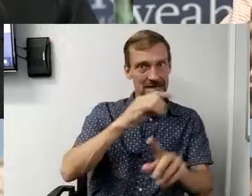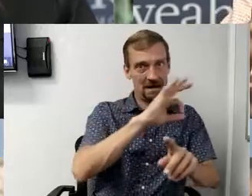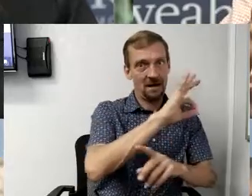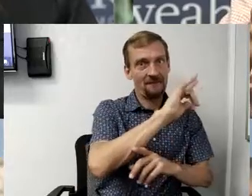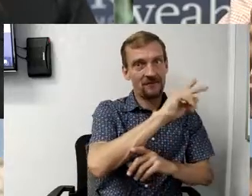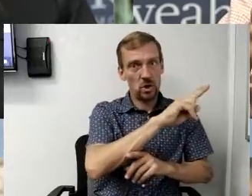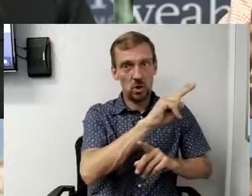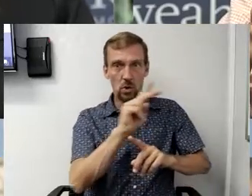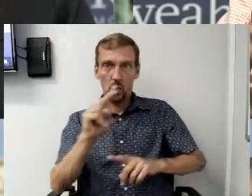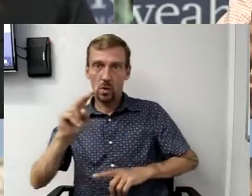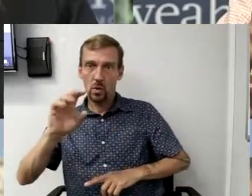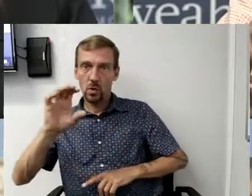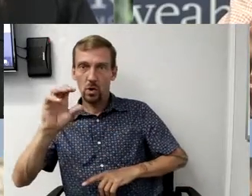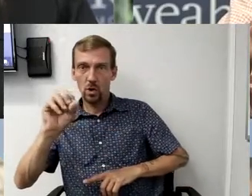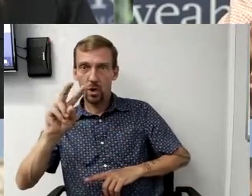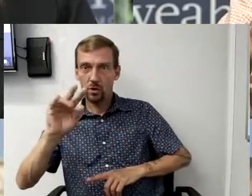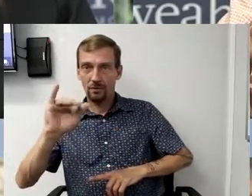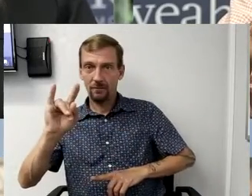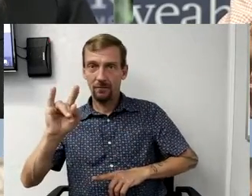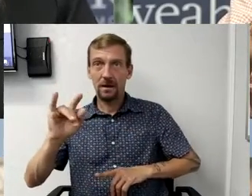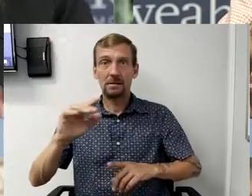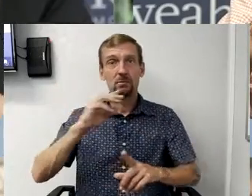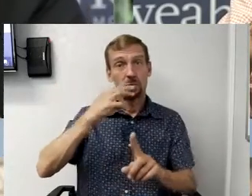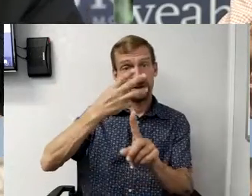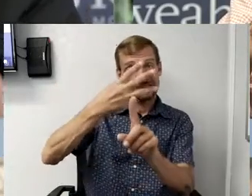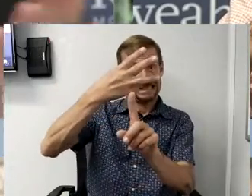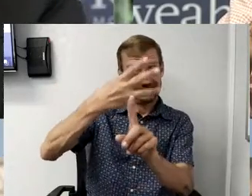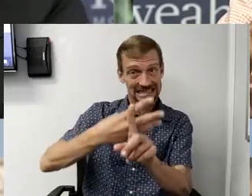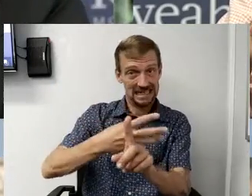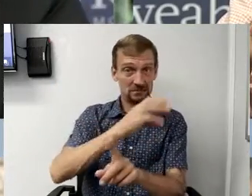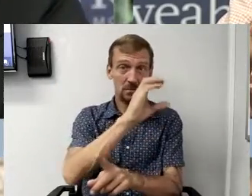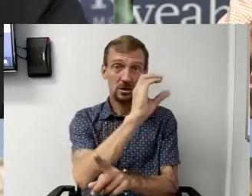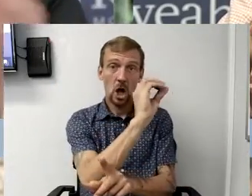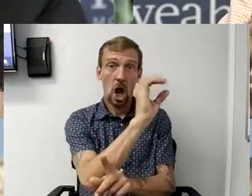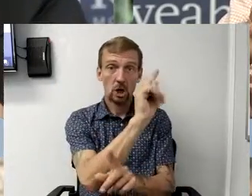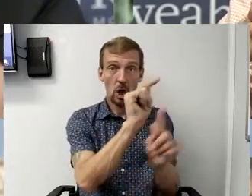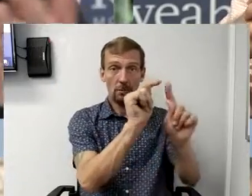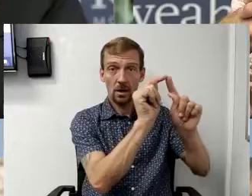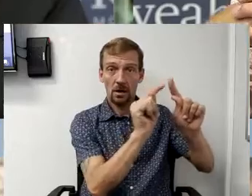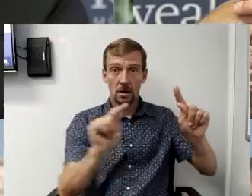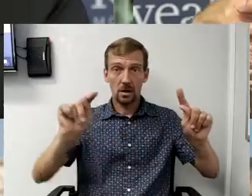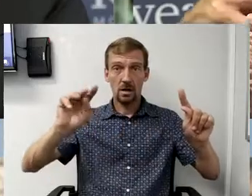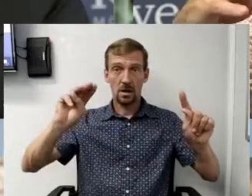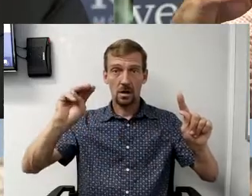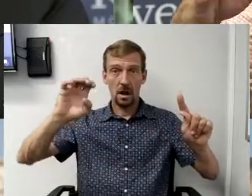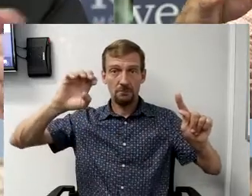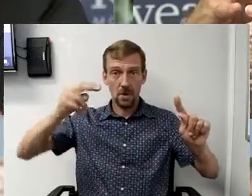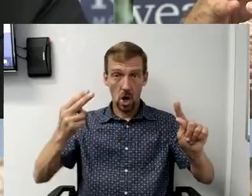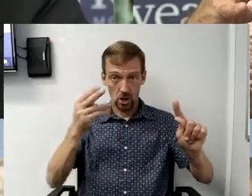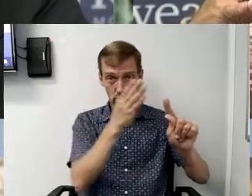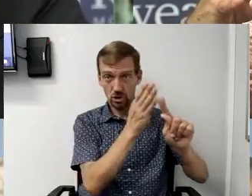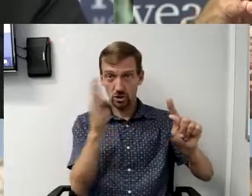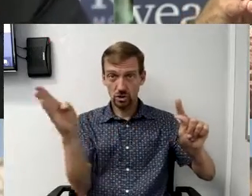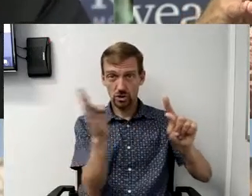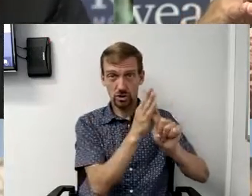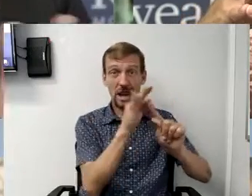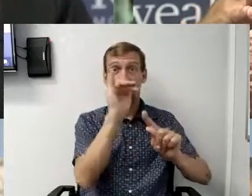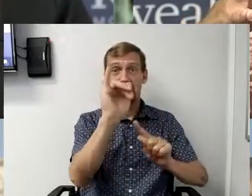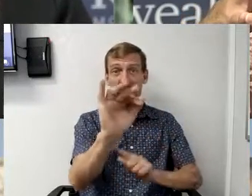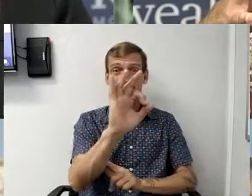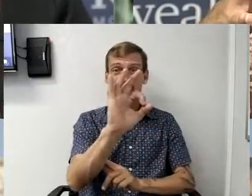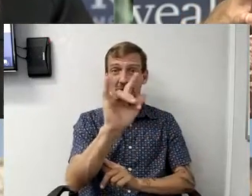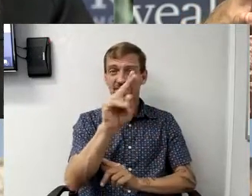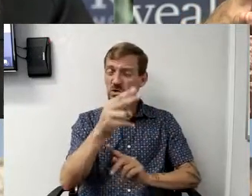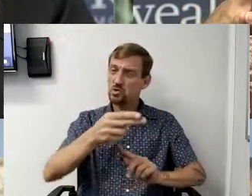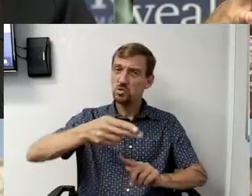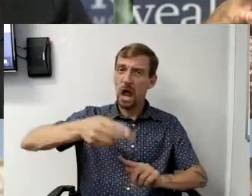when we talk about flu season, we're talking about a 6-month period, October to March. Beginning of October, end of March is that